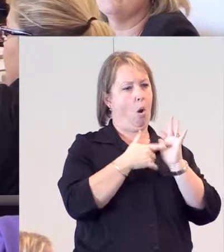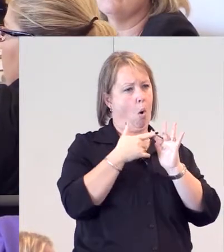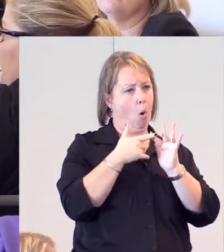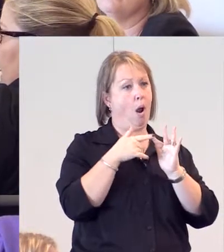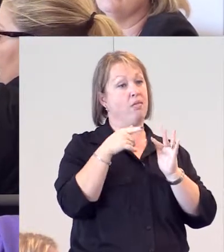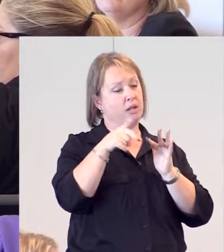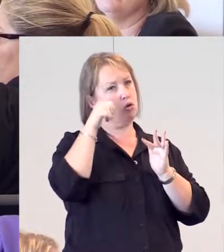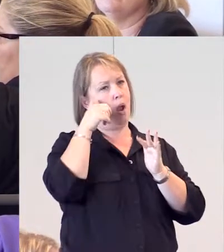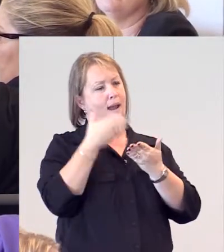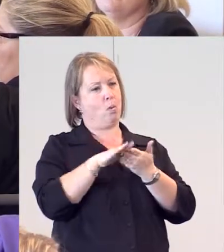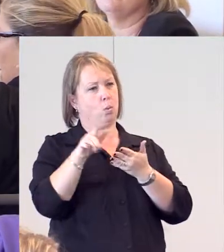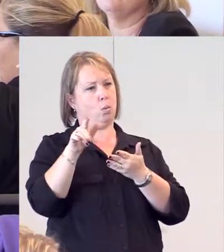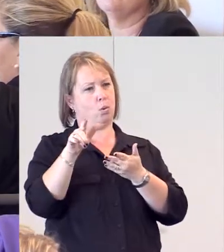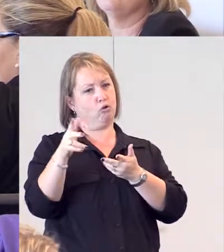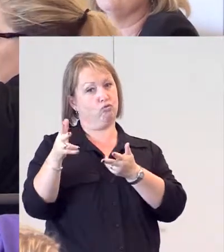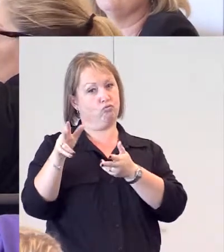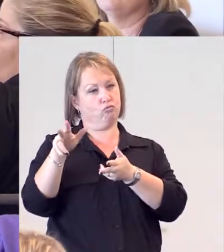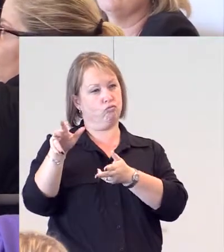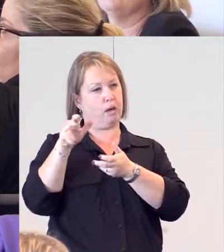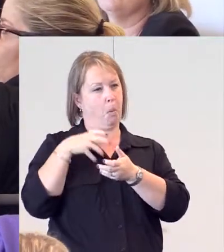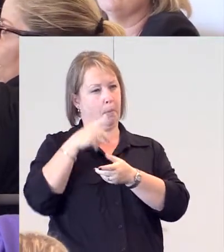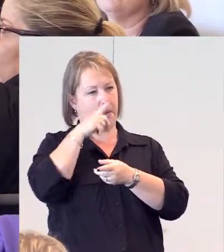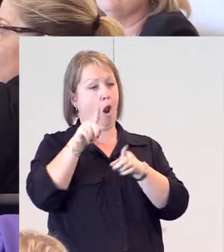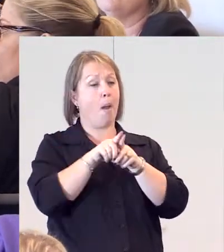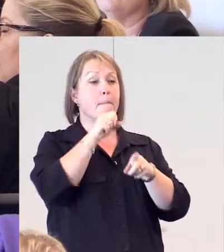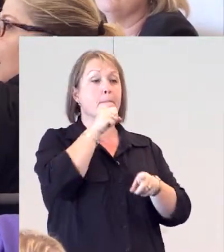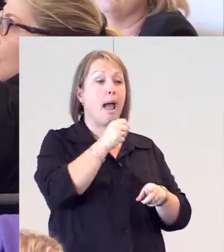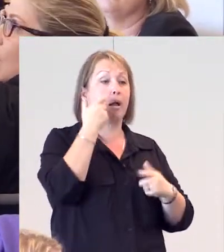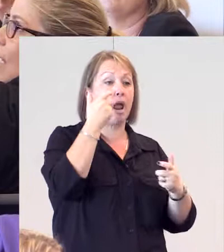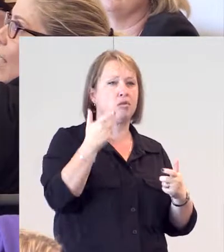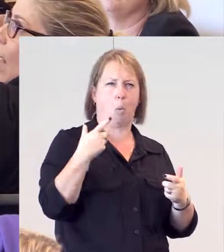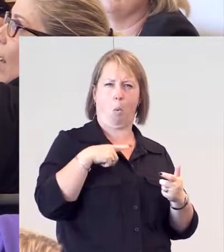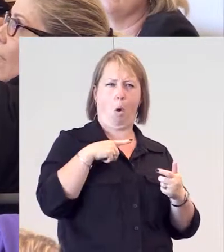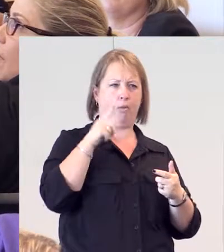For example, if we looked at male carers, why are male carers coming into the